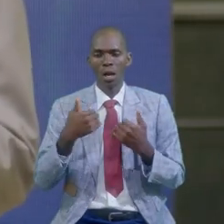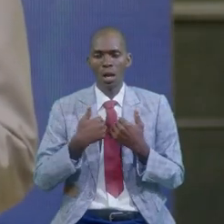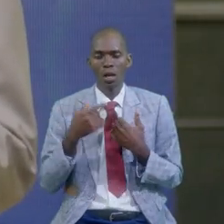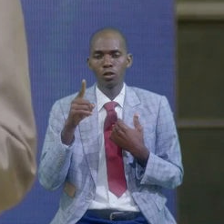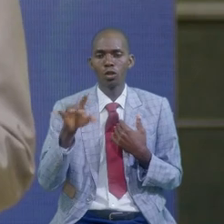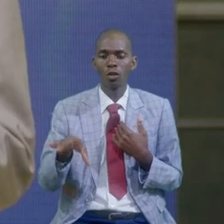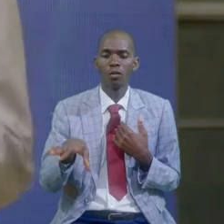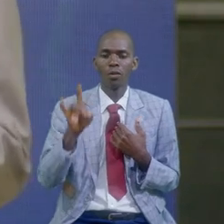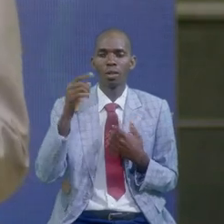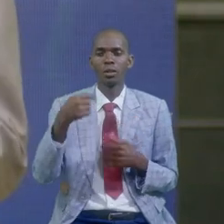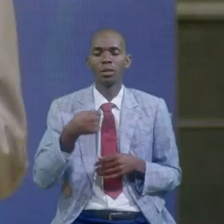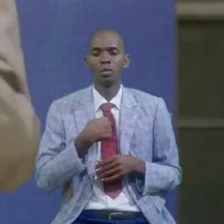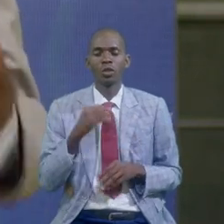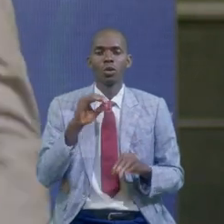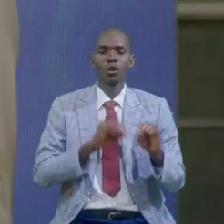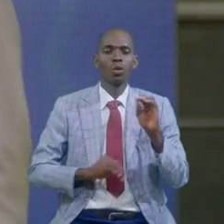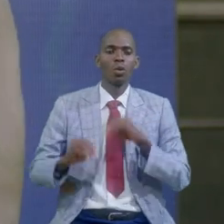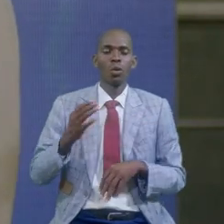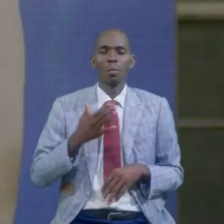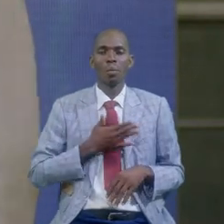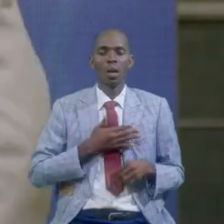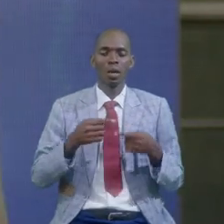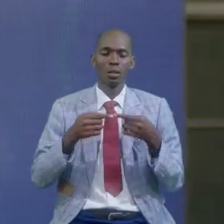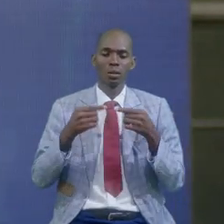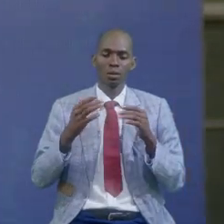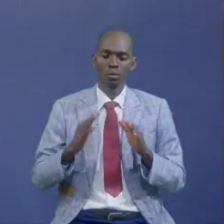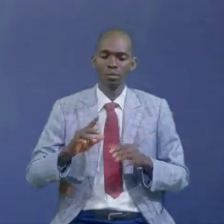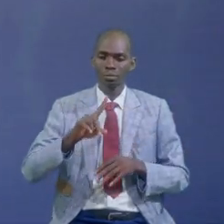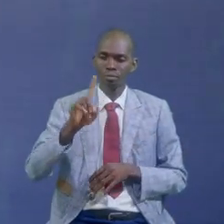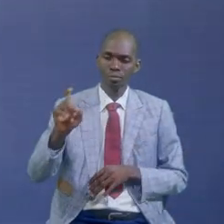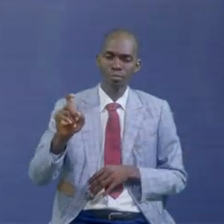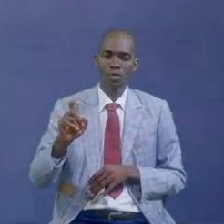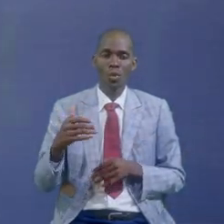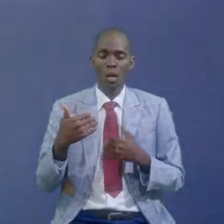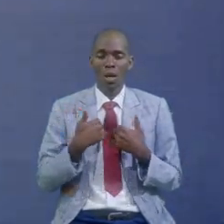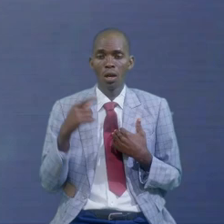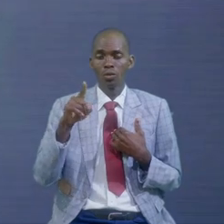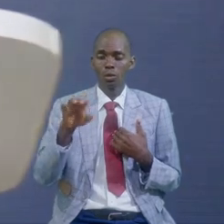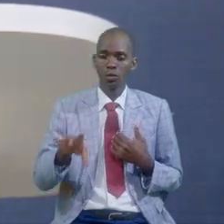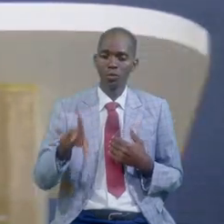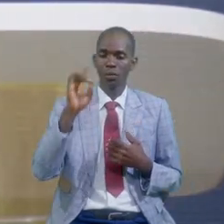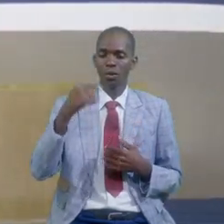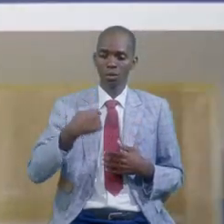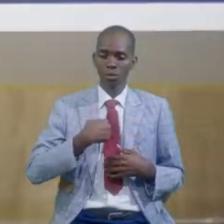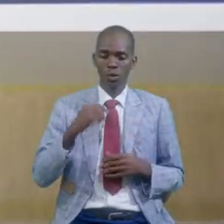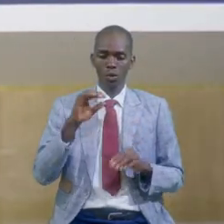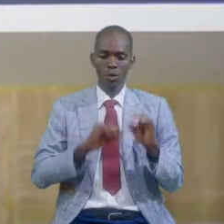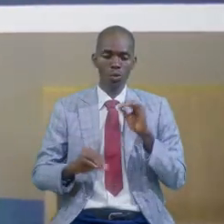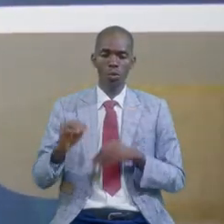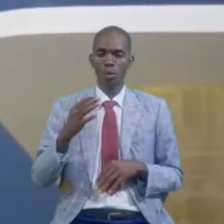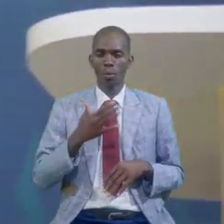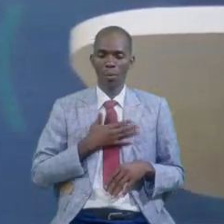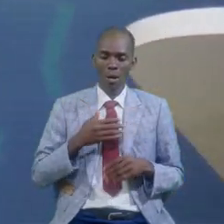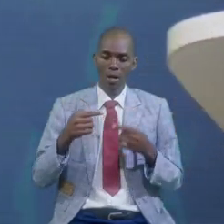me, O mine enemy? Hast thou found me, O mine